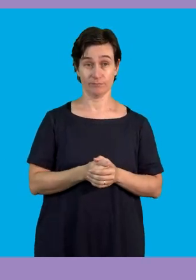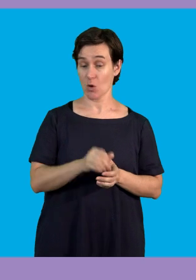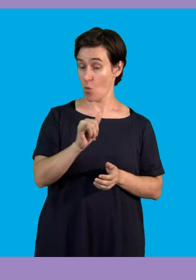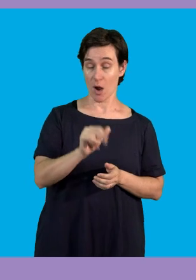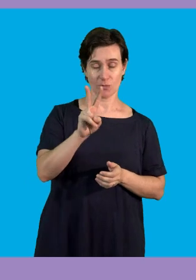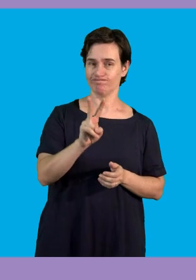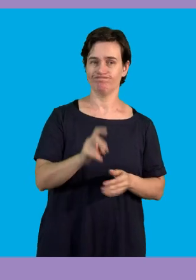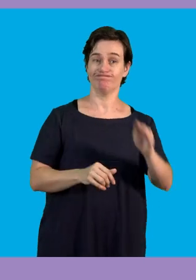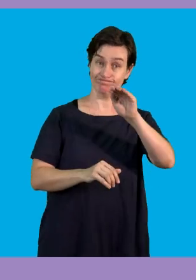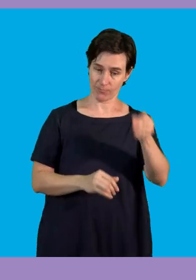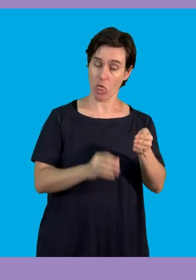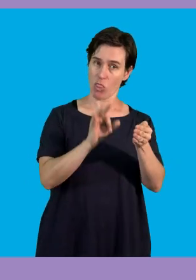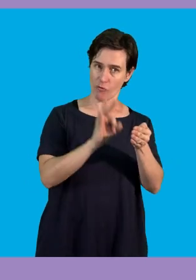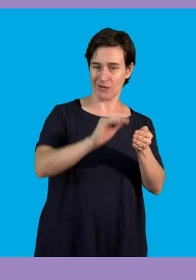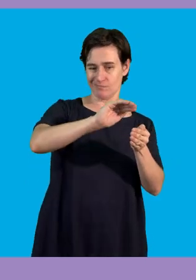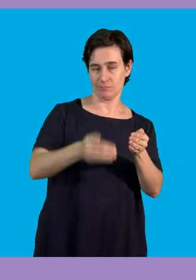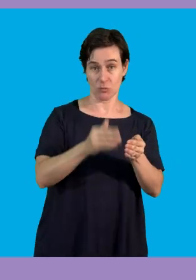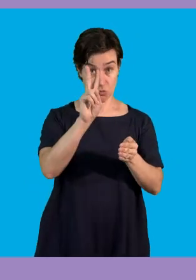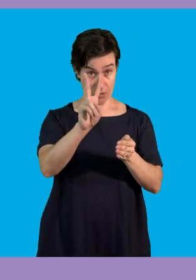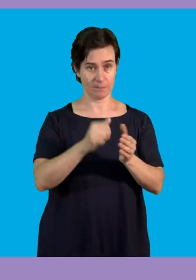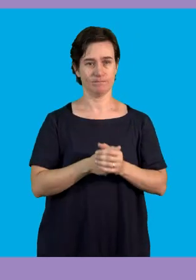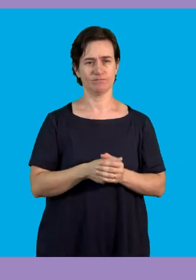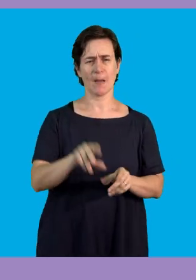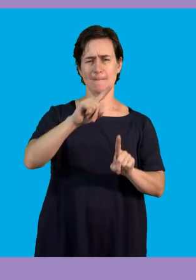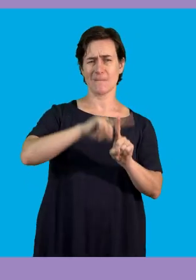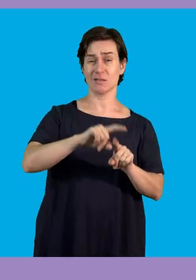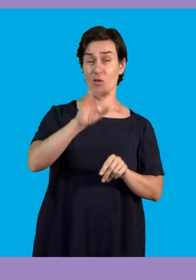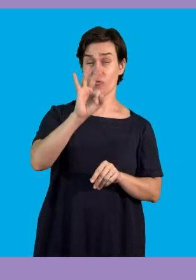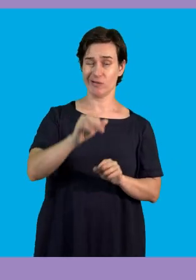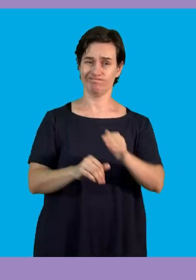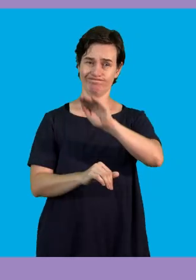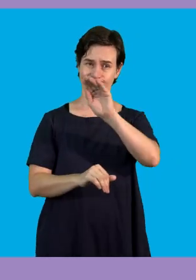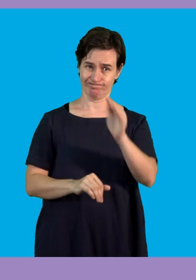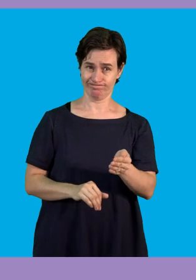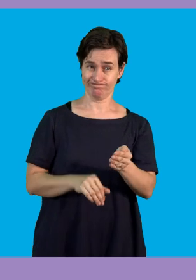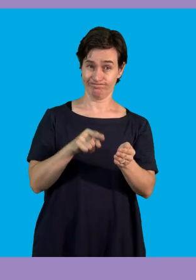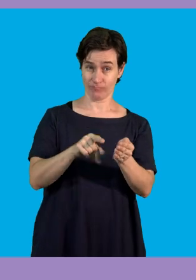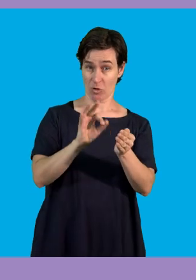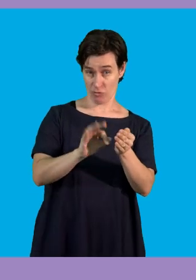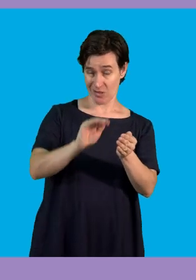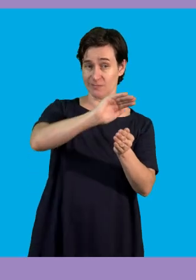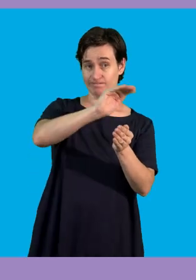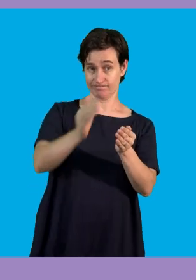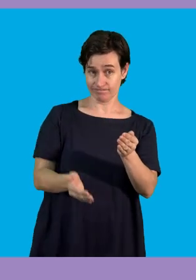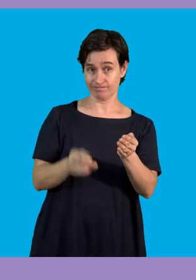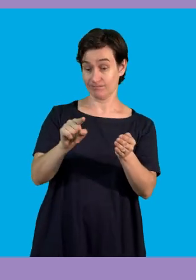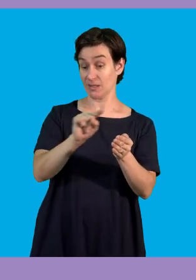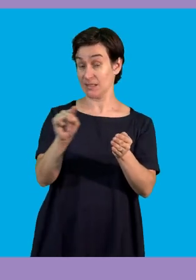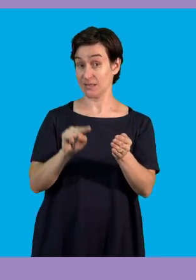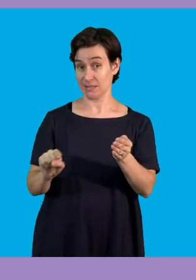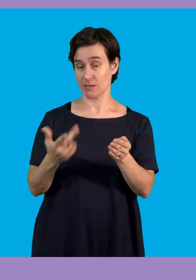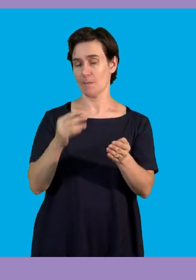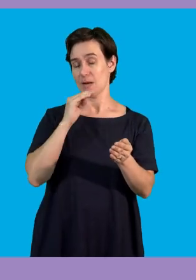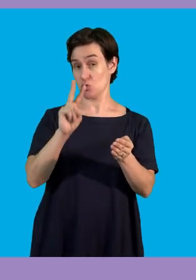y squared, we now have 3 squared plus 3. Y is 3, z